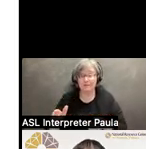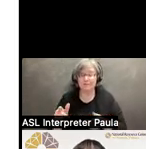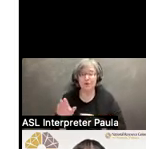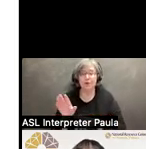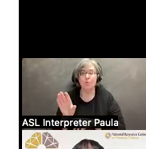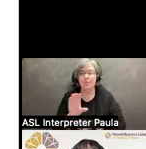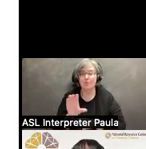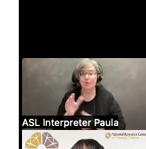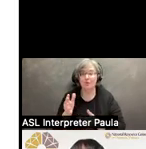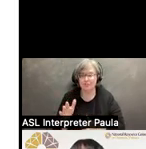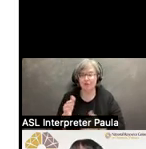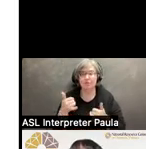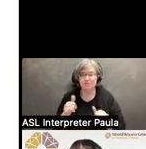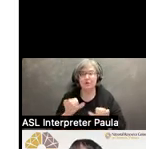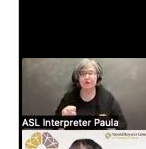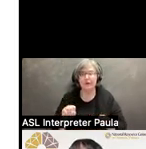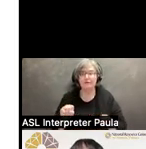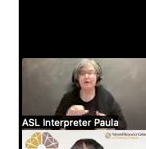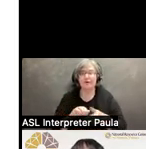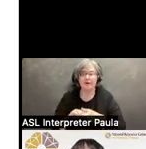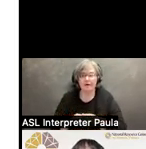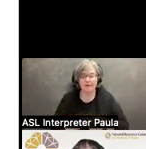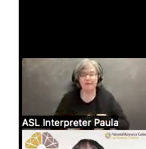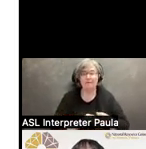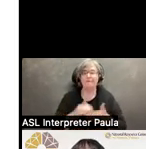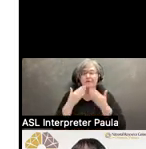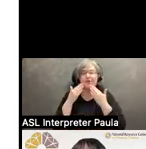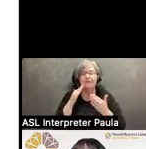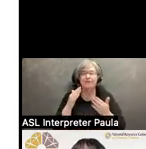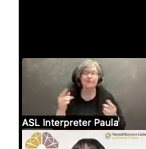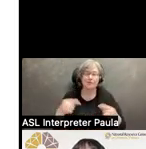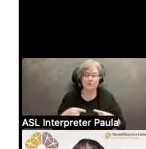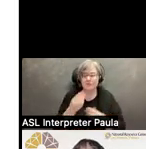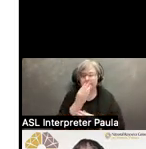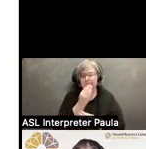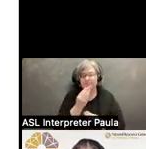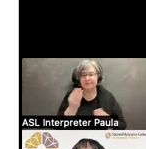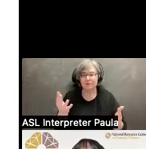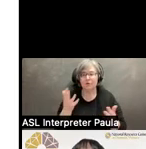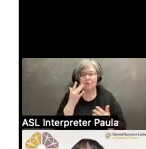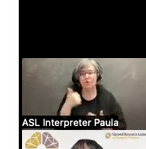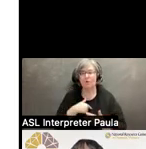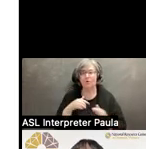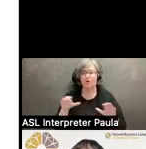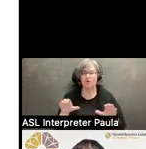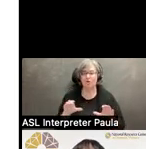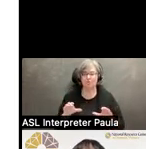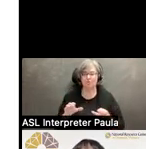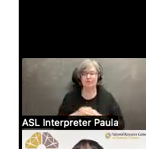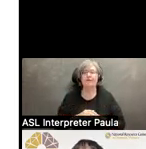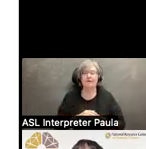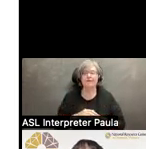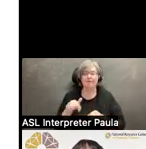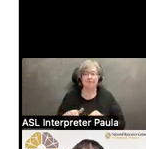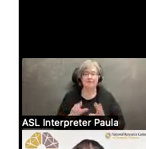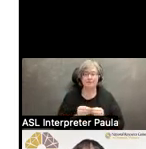is done. So again, thank you for being here, and just let you know why we are doing this. But before I get into